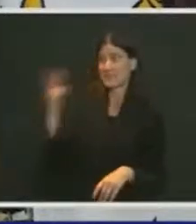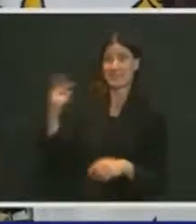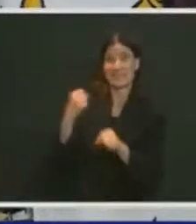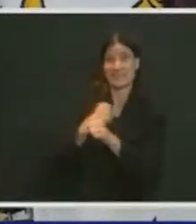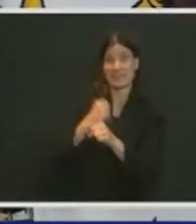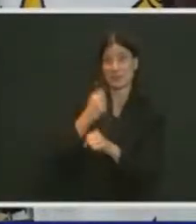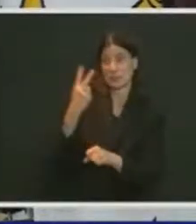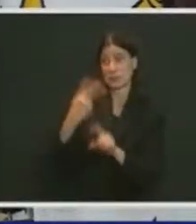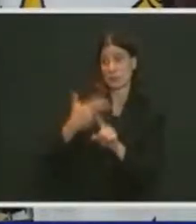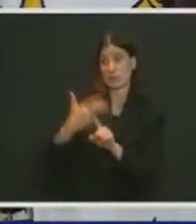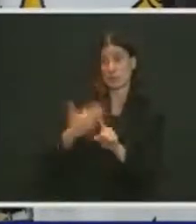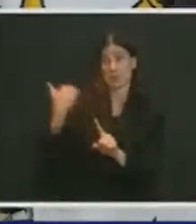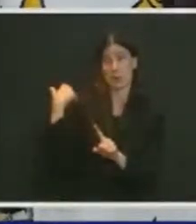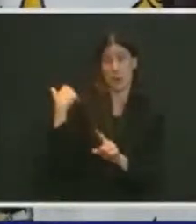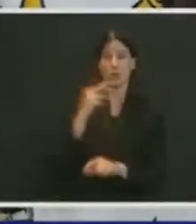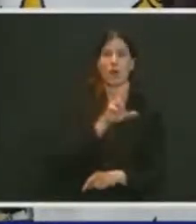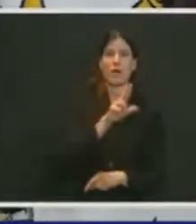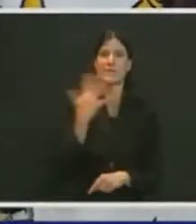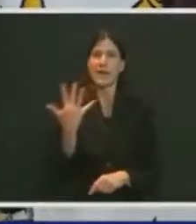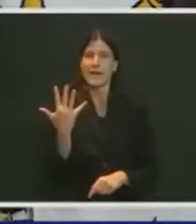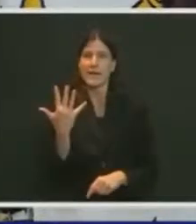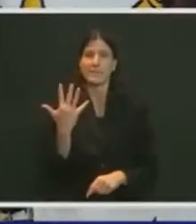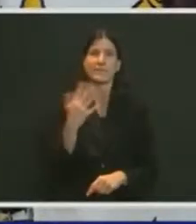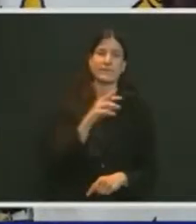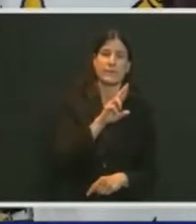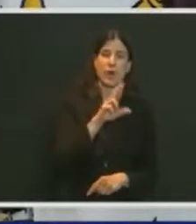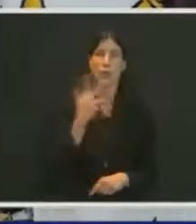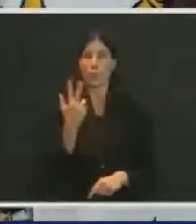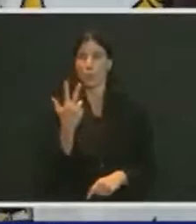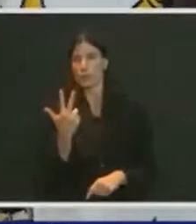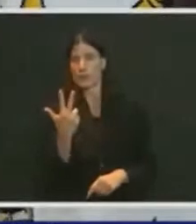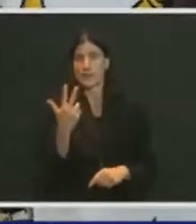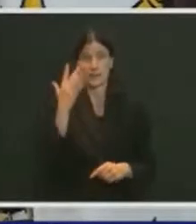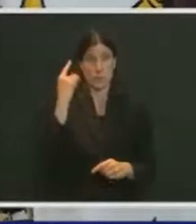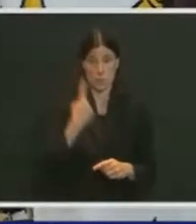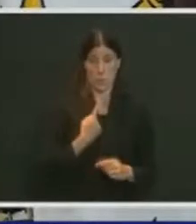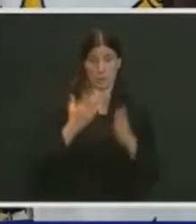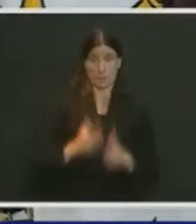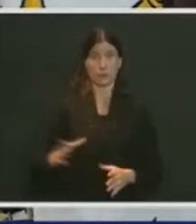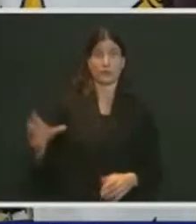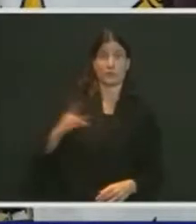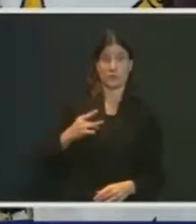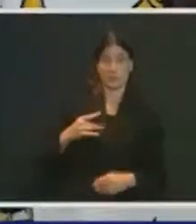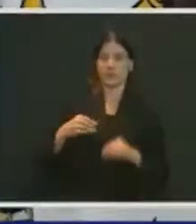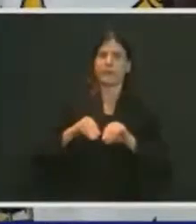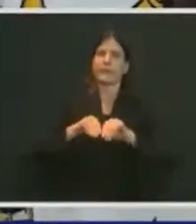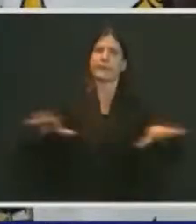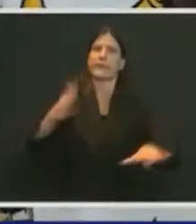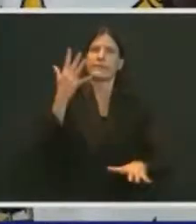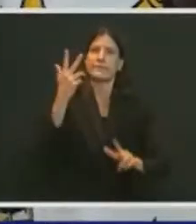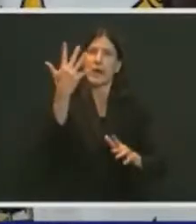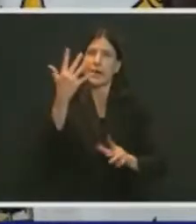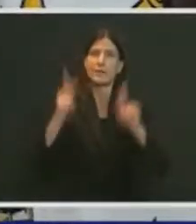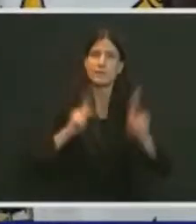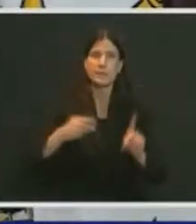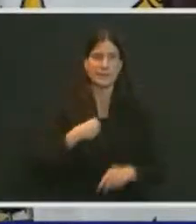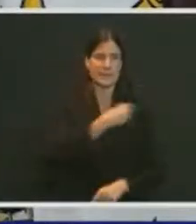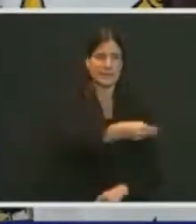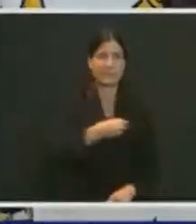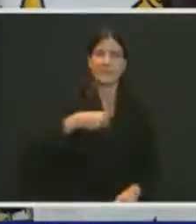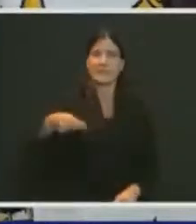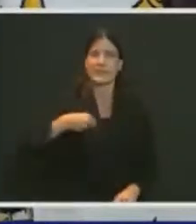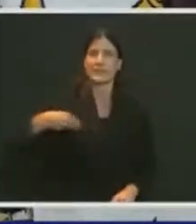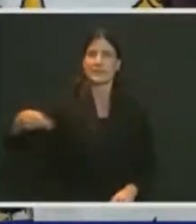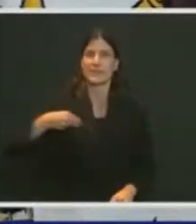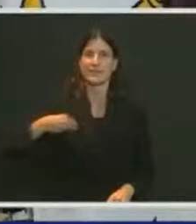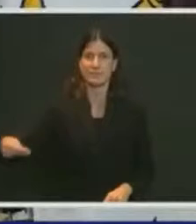So if we continue to follow these rules, I'm very optimistic that we're going to continue to